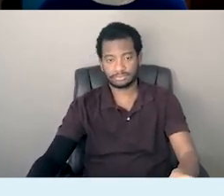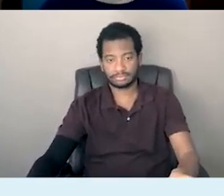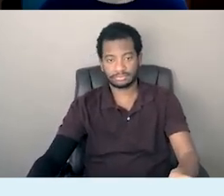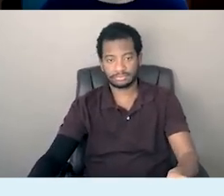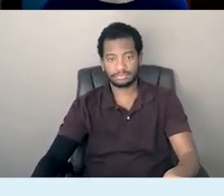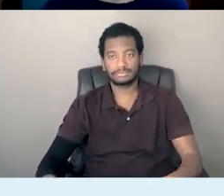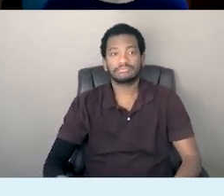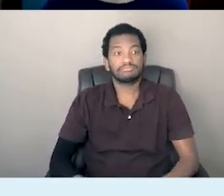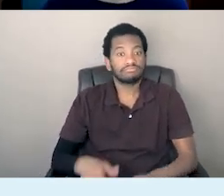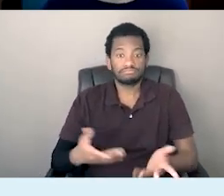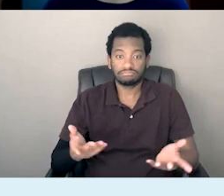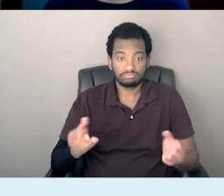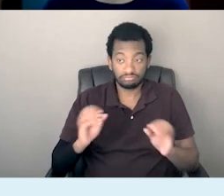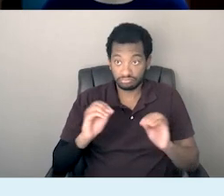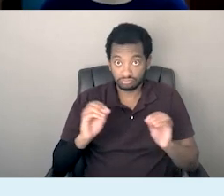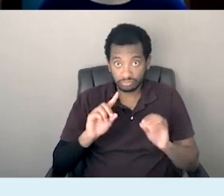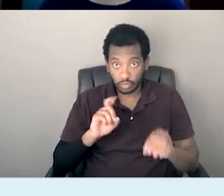Well, if there are no other questions,